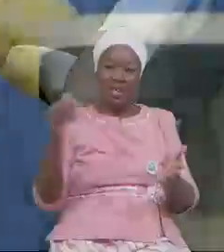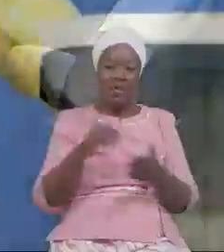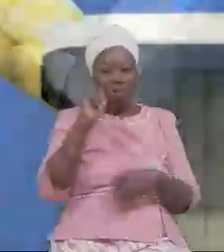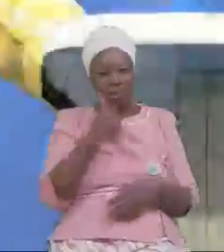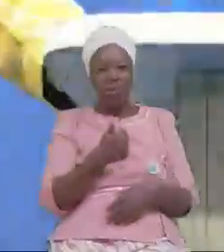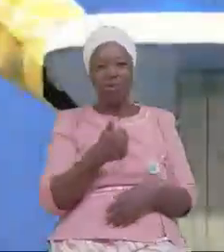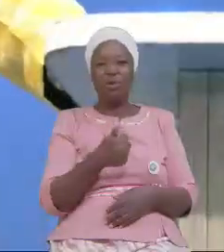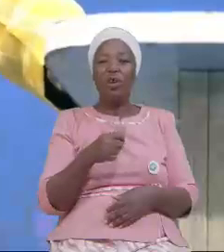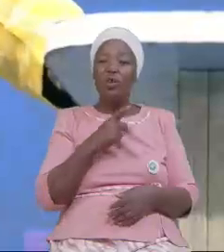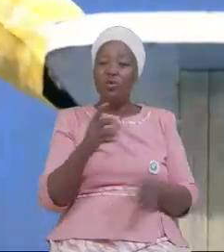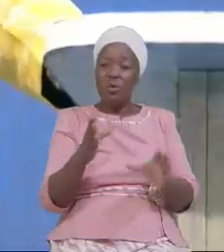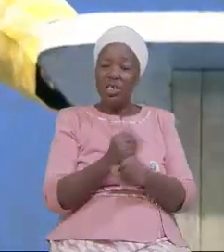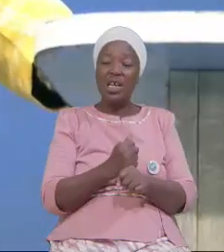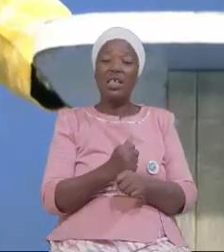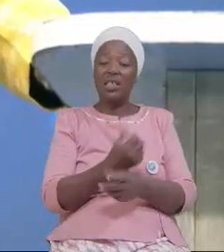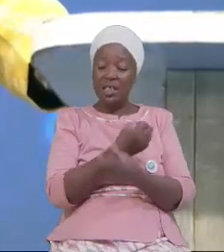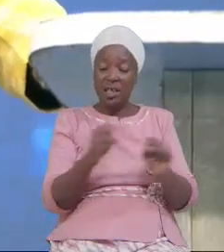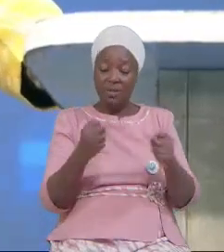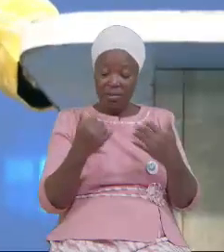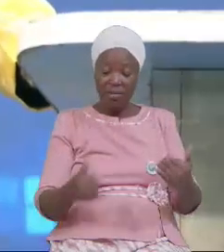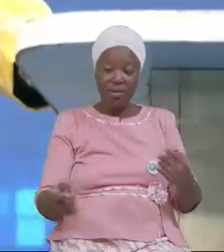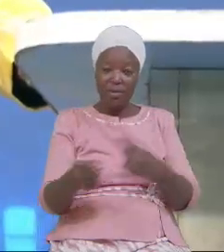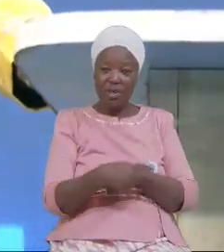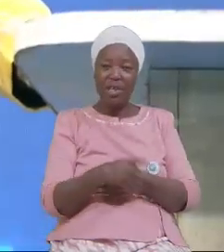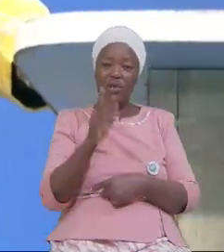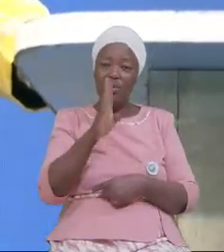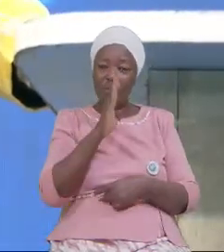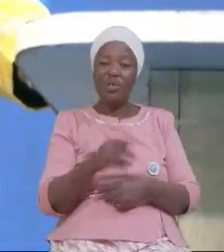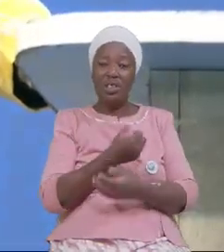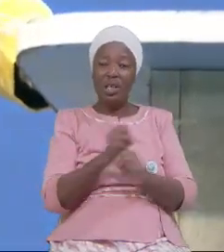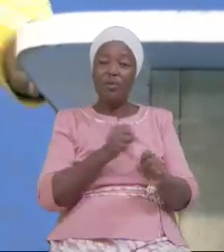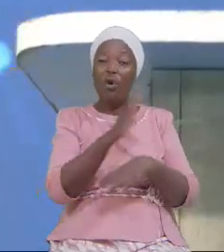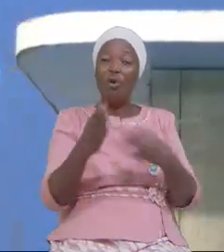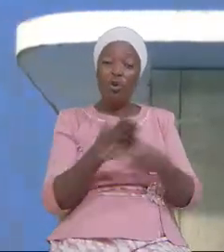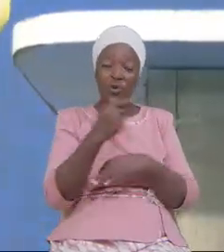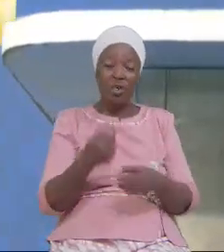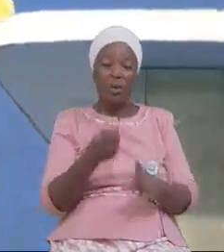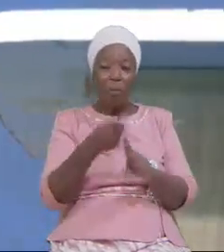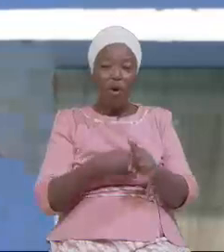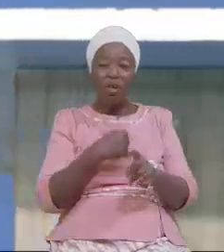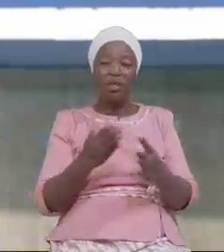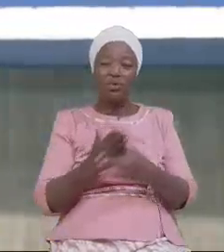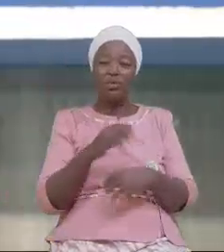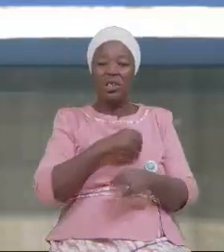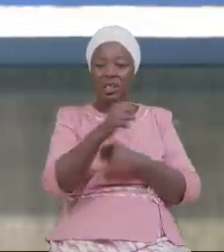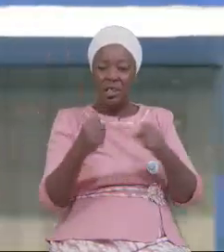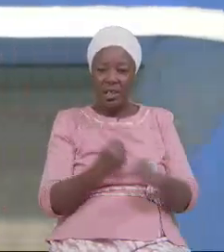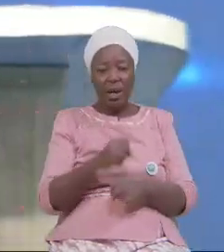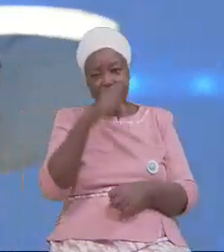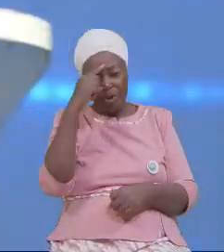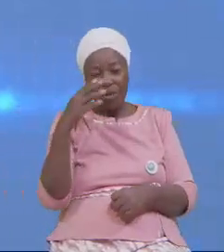get saved today, you'll be saved throughout the month and throughout the year, because that word